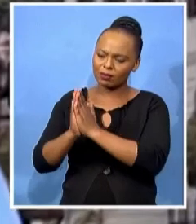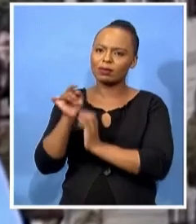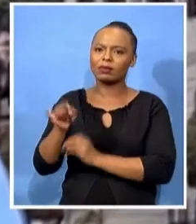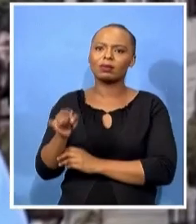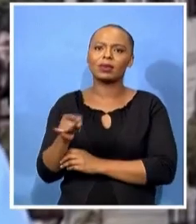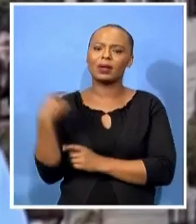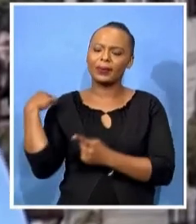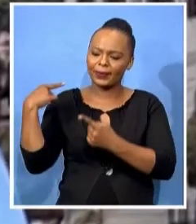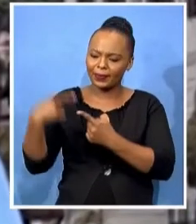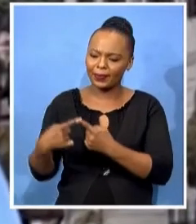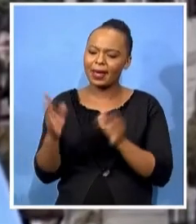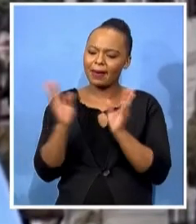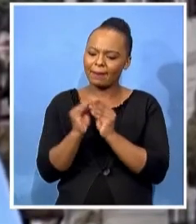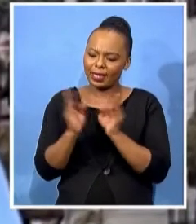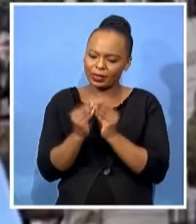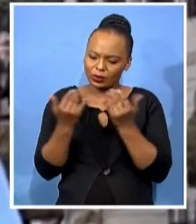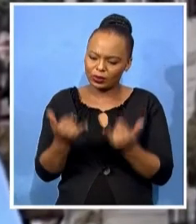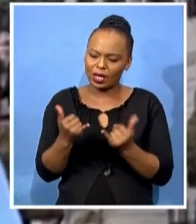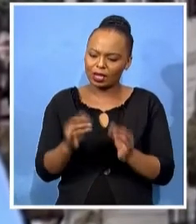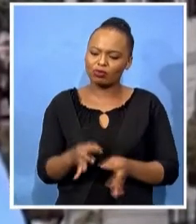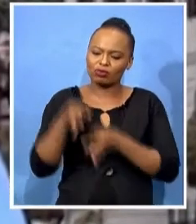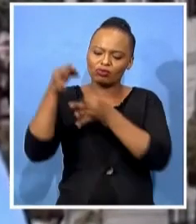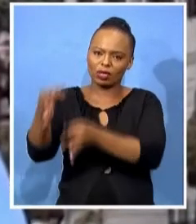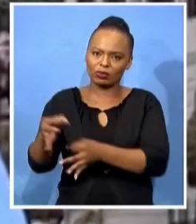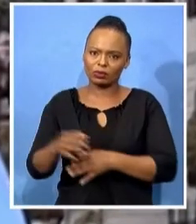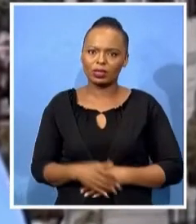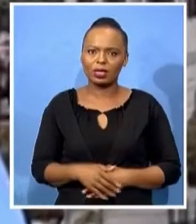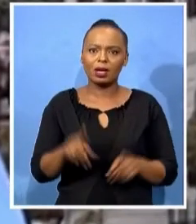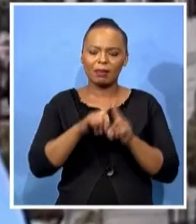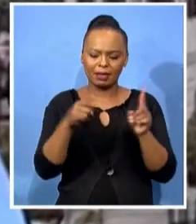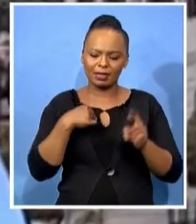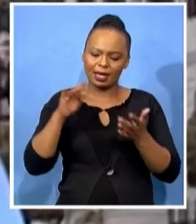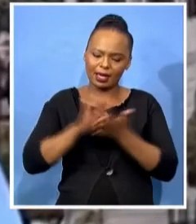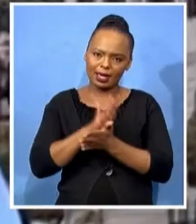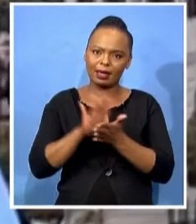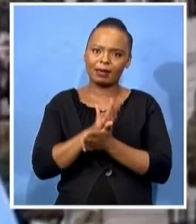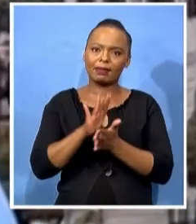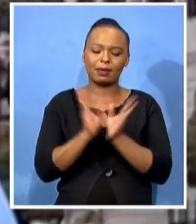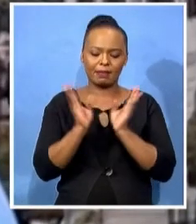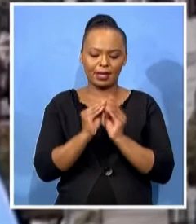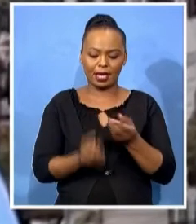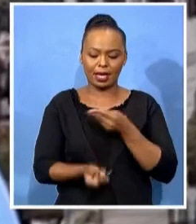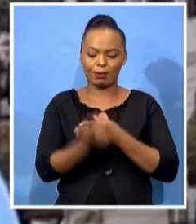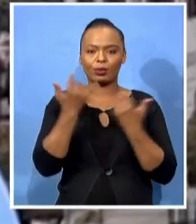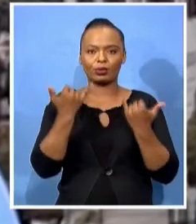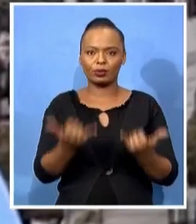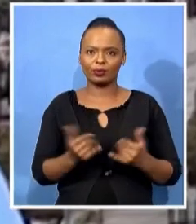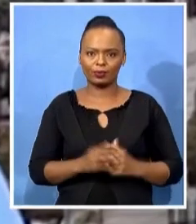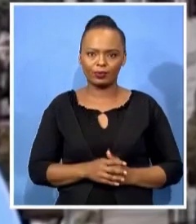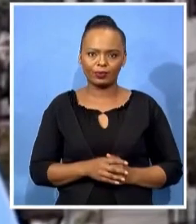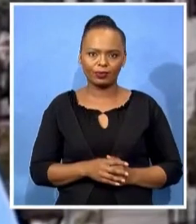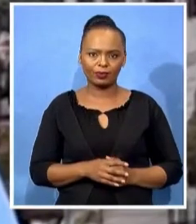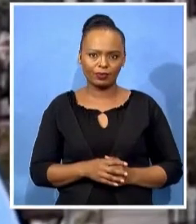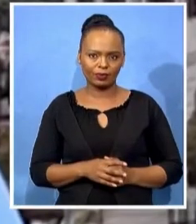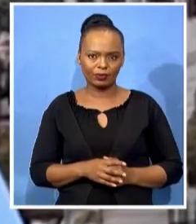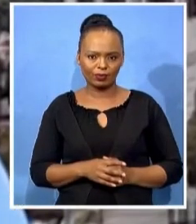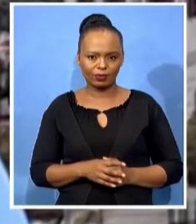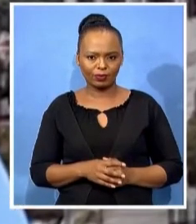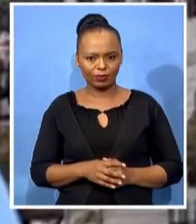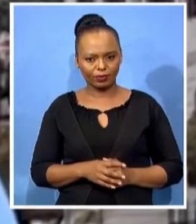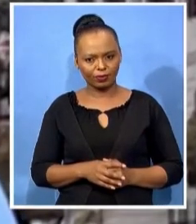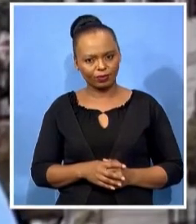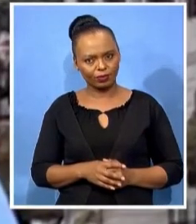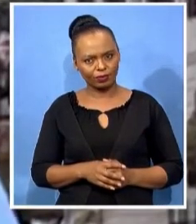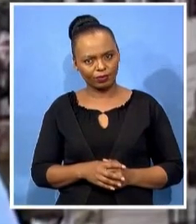And I'm glad that this meeting is happening today. Honourable Minister, we need to report on the number of patients